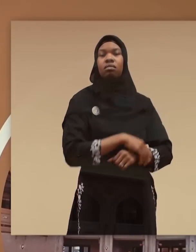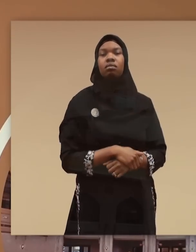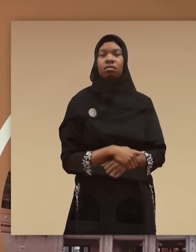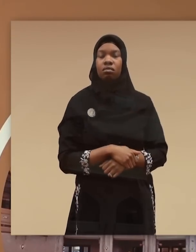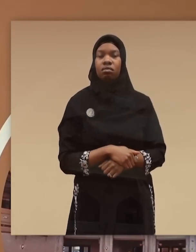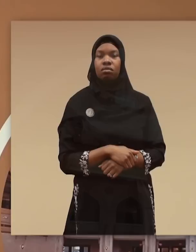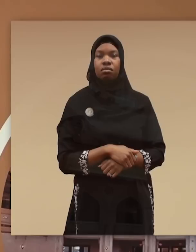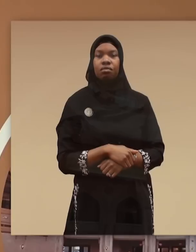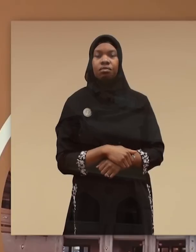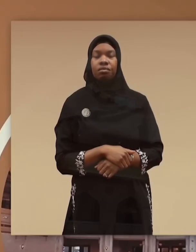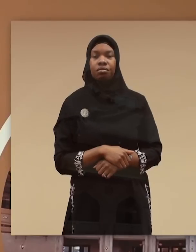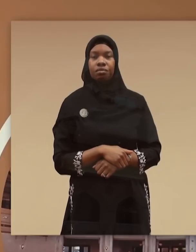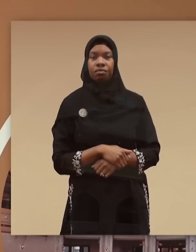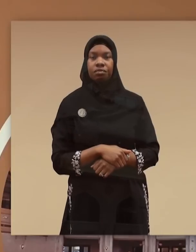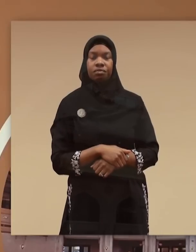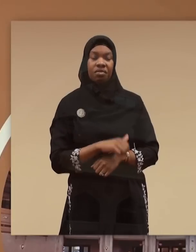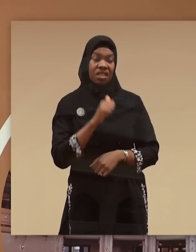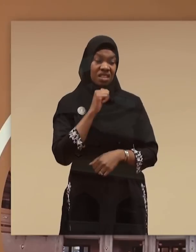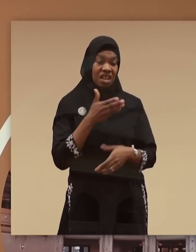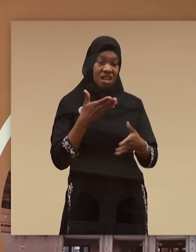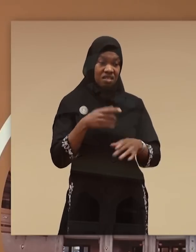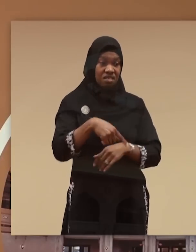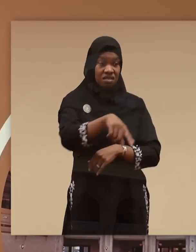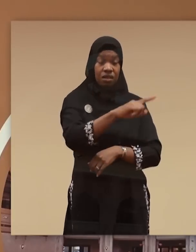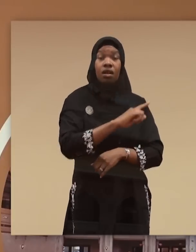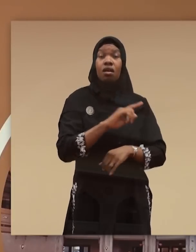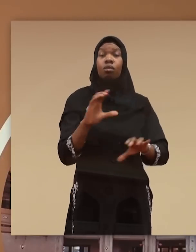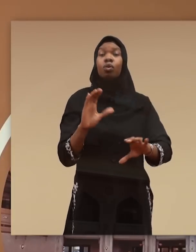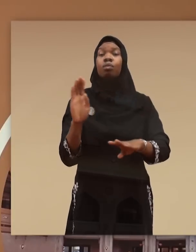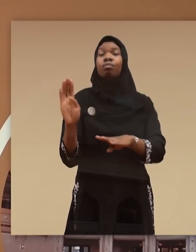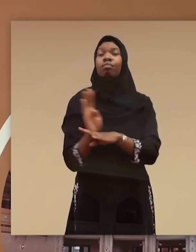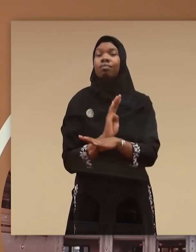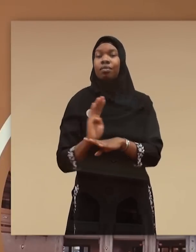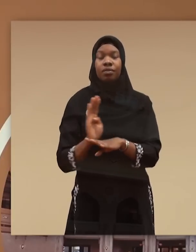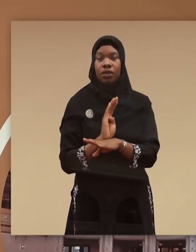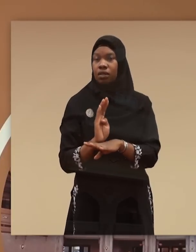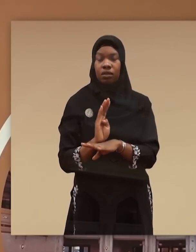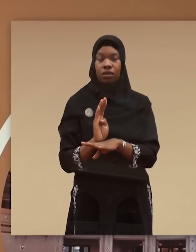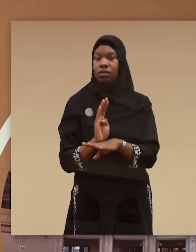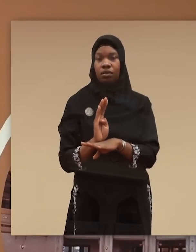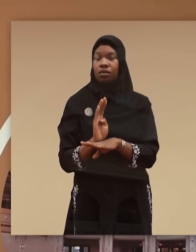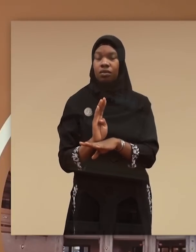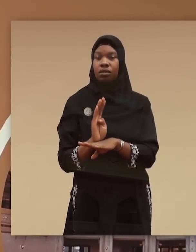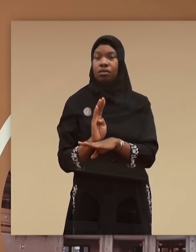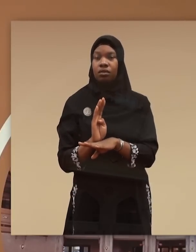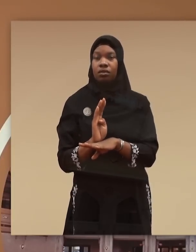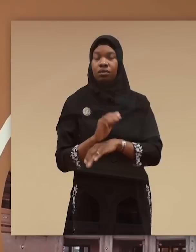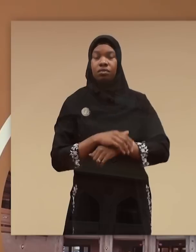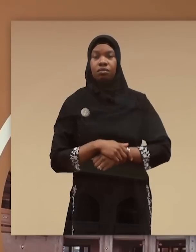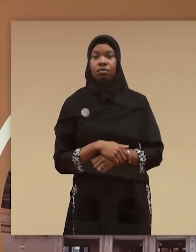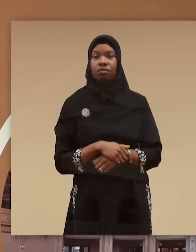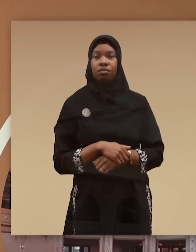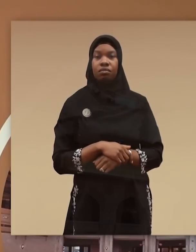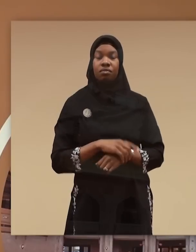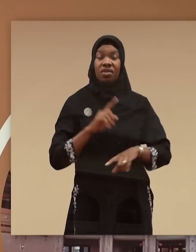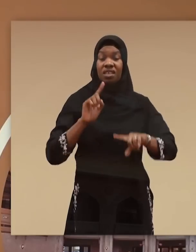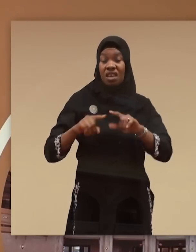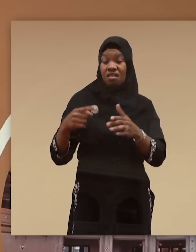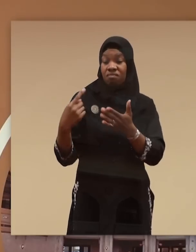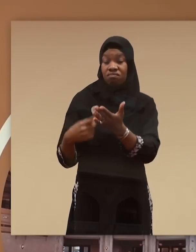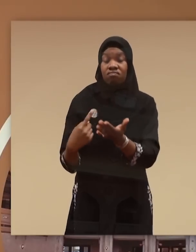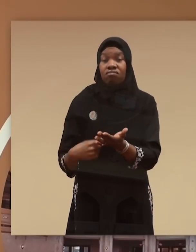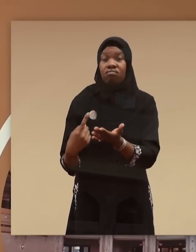will boycott them. We will prevent anyone of Quraysh to talk to them,